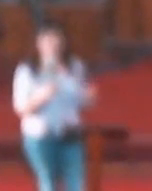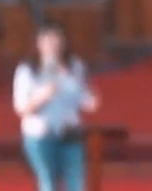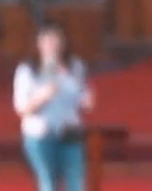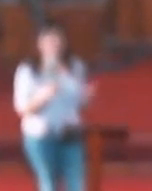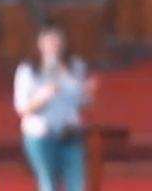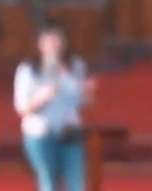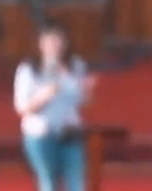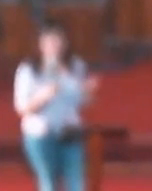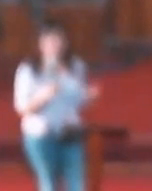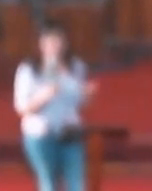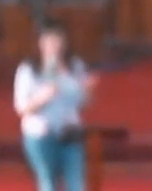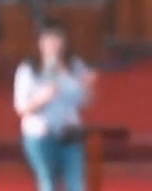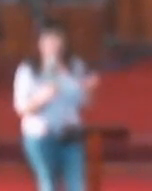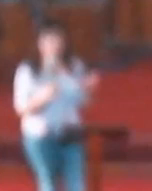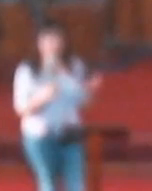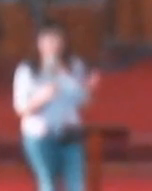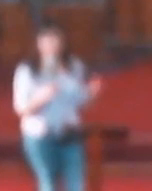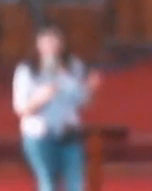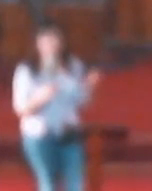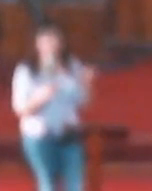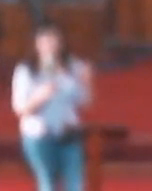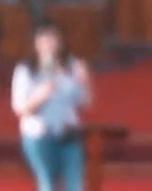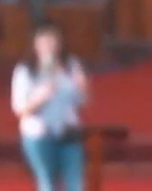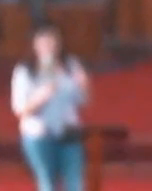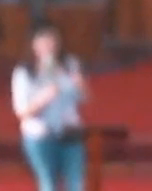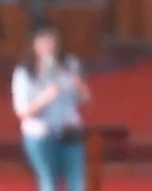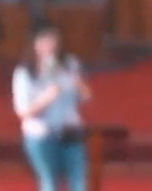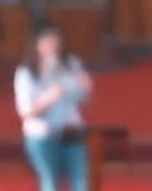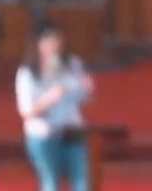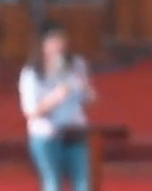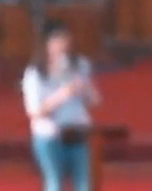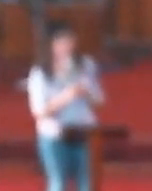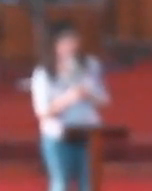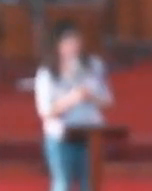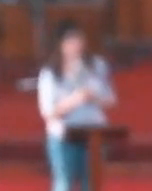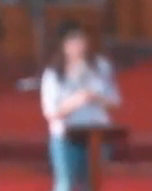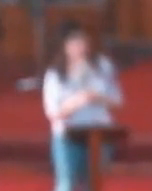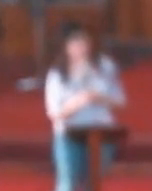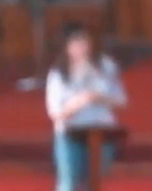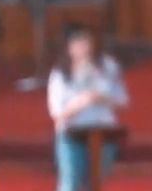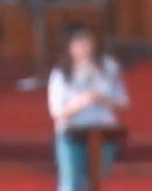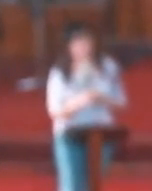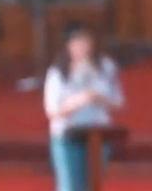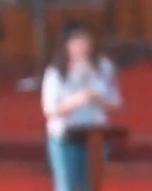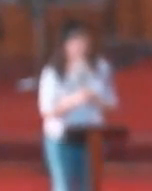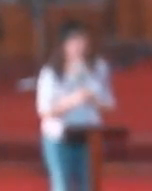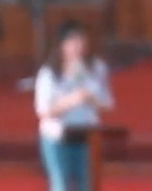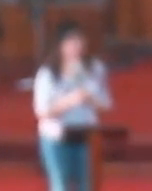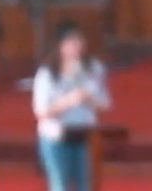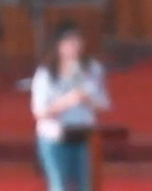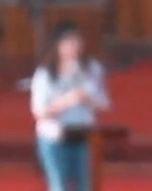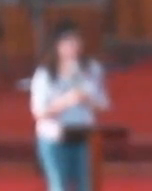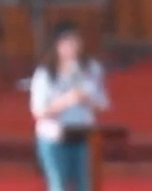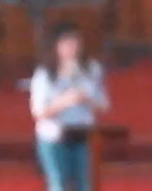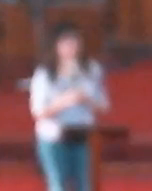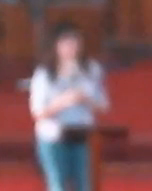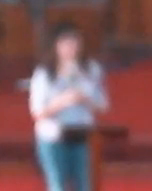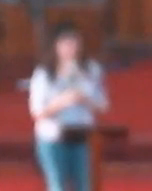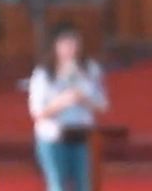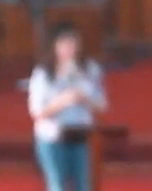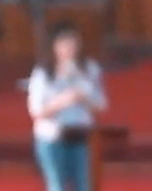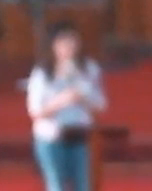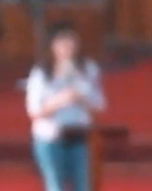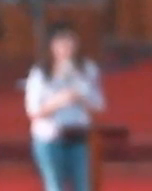wanted to present, I kept asking him, Lord, what do you want me to say and to share? Y el Señor de repente me habló de un tema que